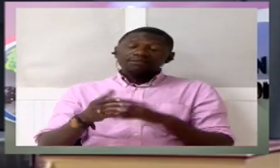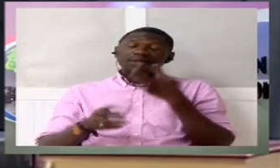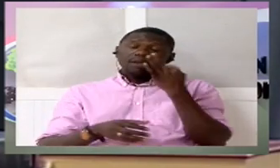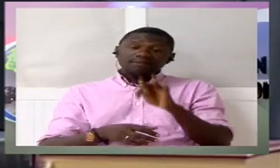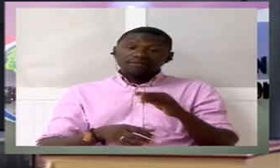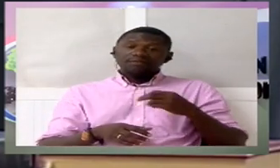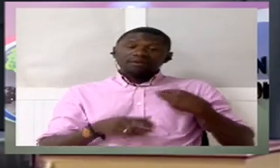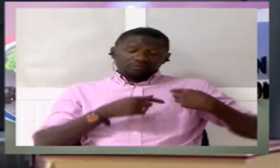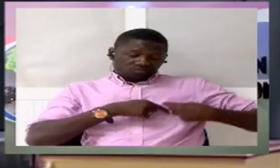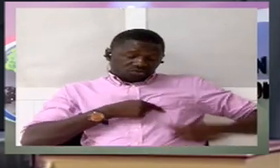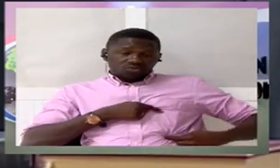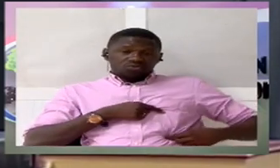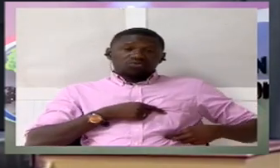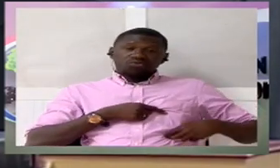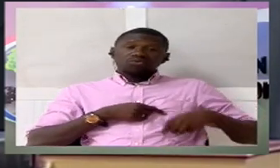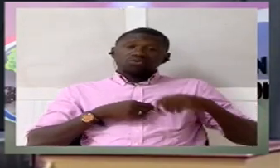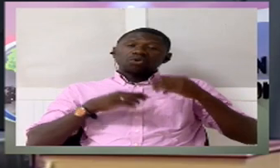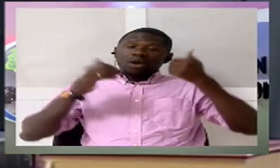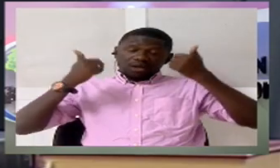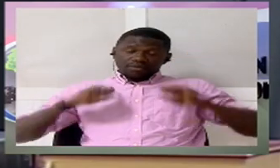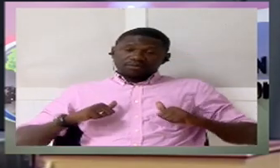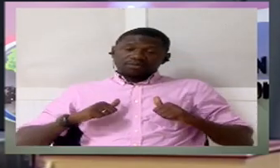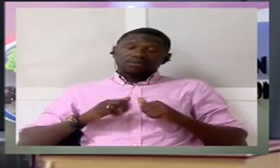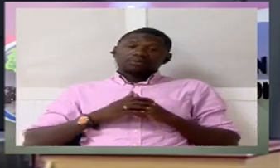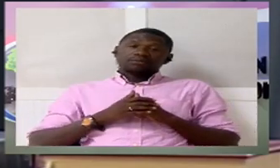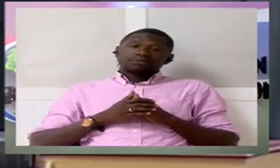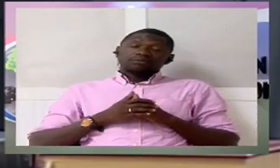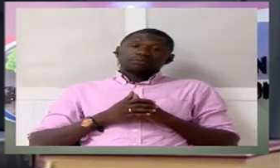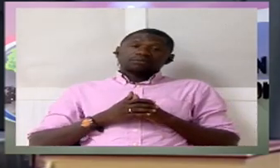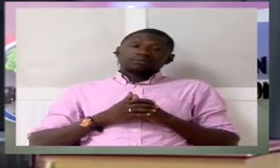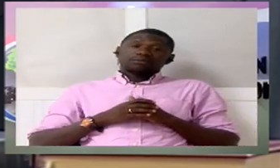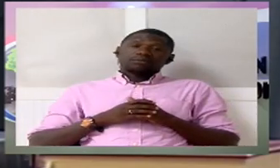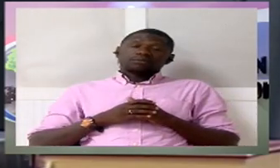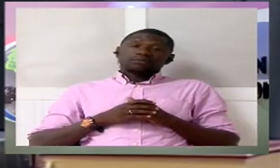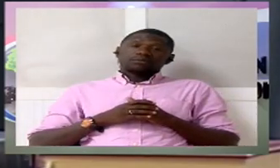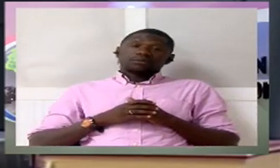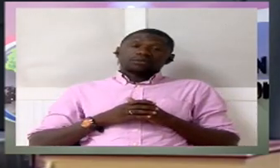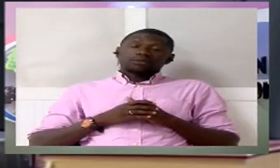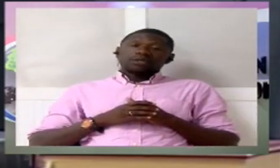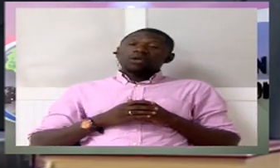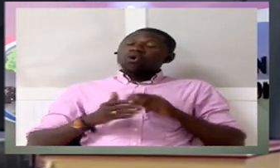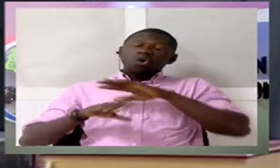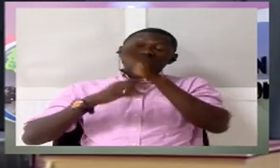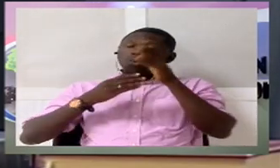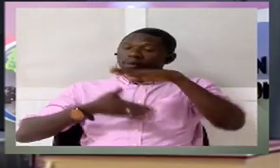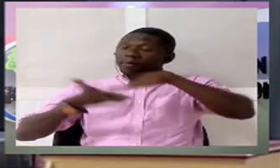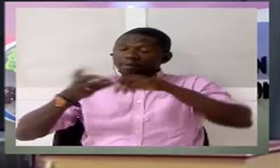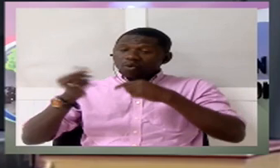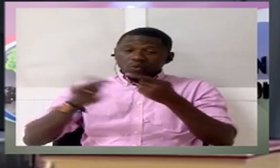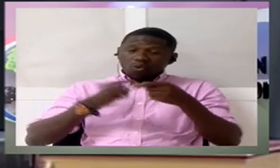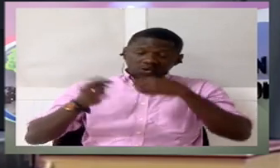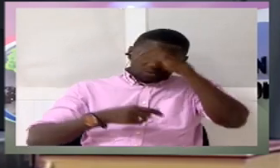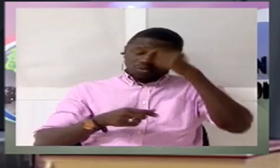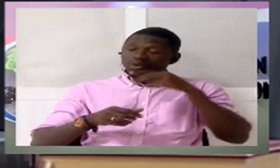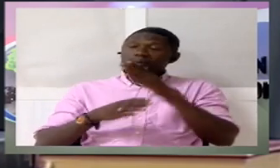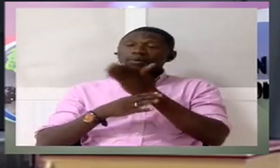done. Transactional baby, a hospital staff role tema and in prison police role. Transaction is between the hospital